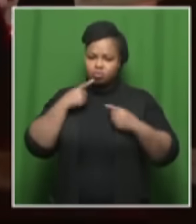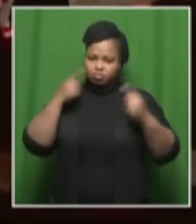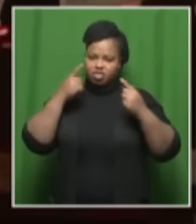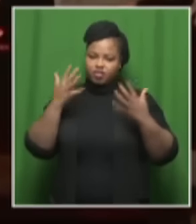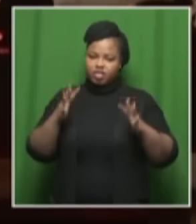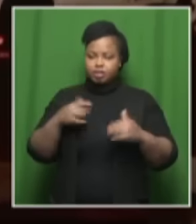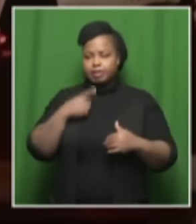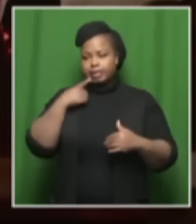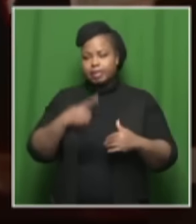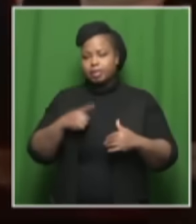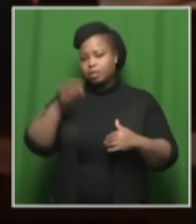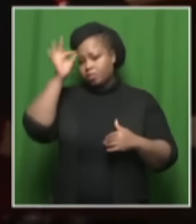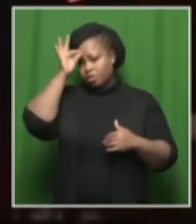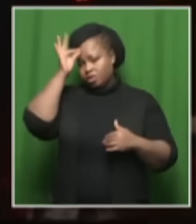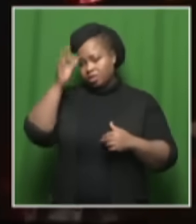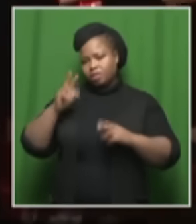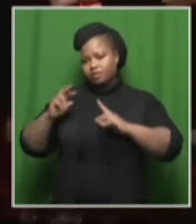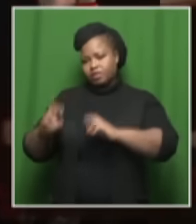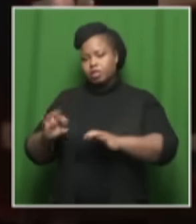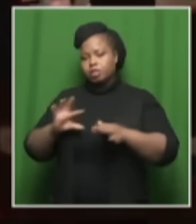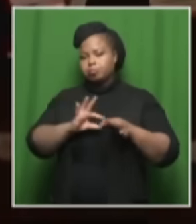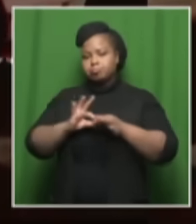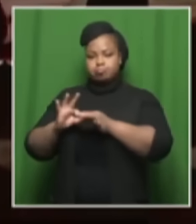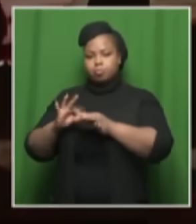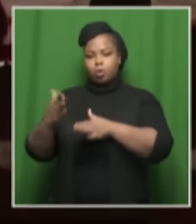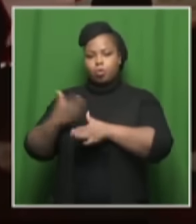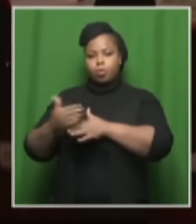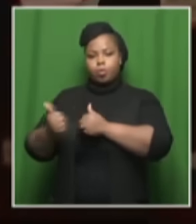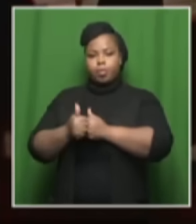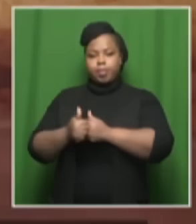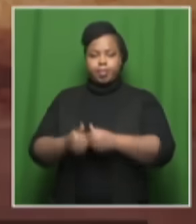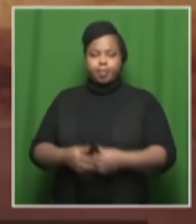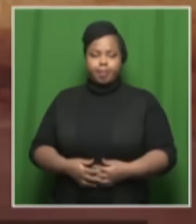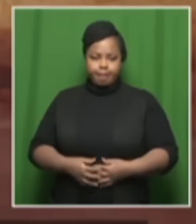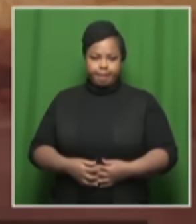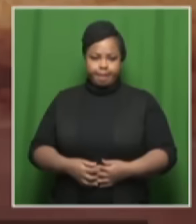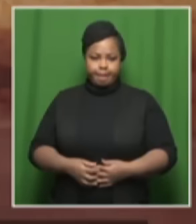will cooperate with the investigation.